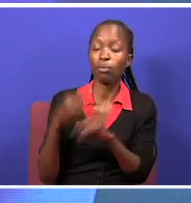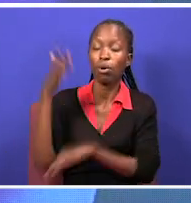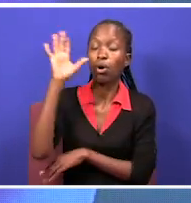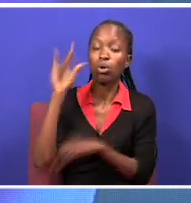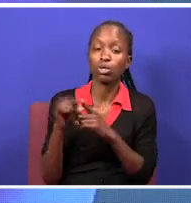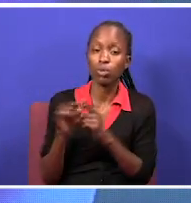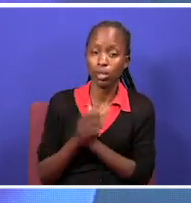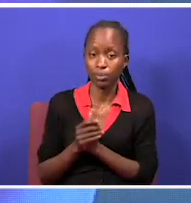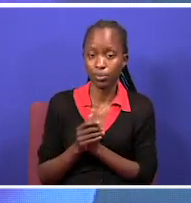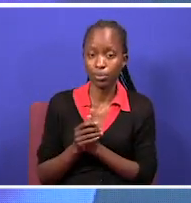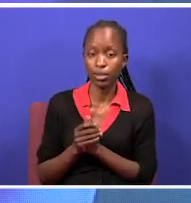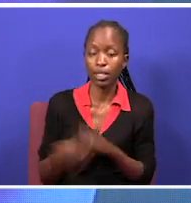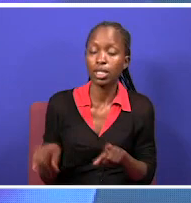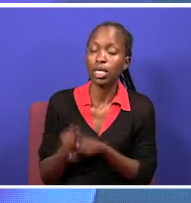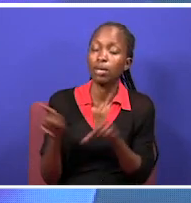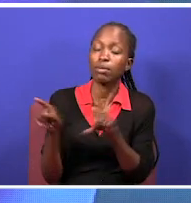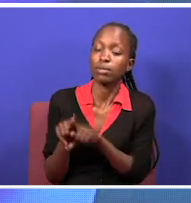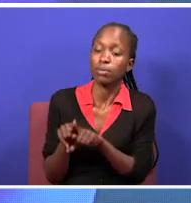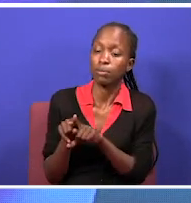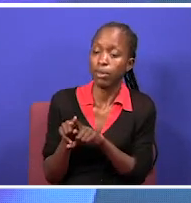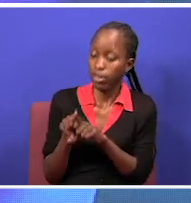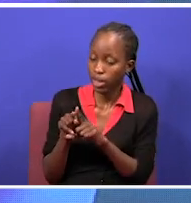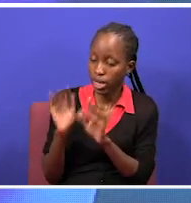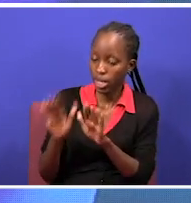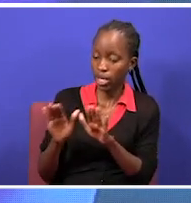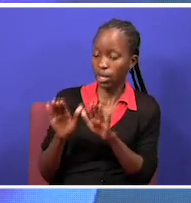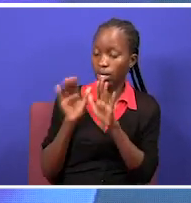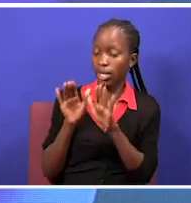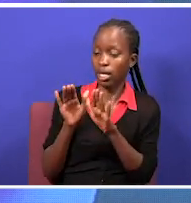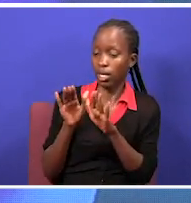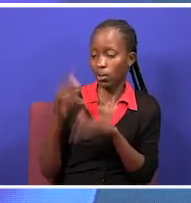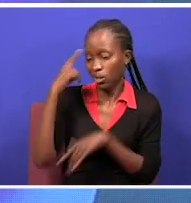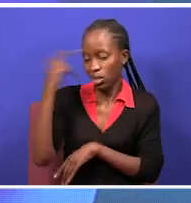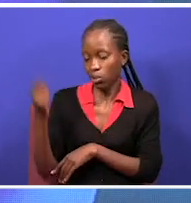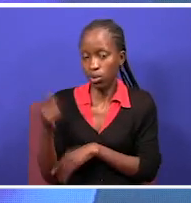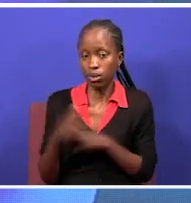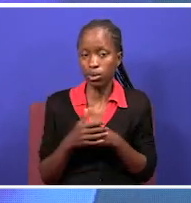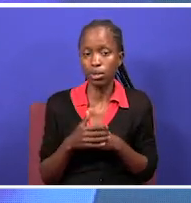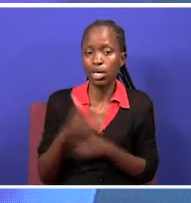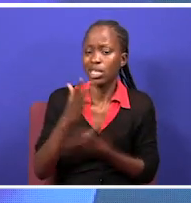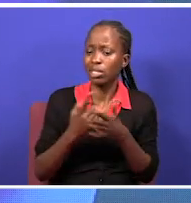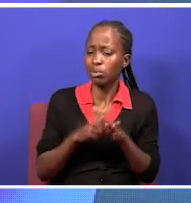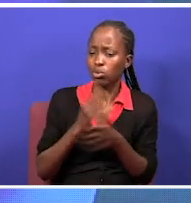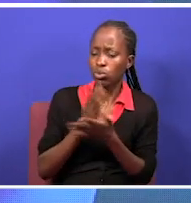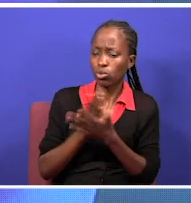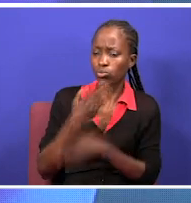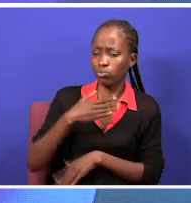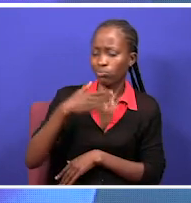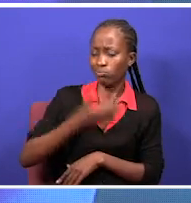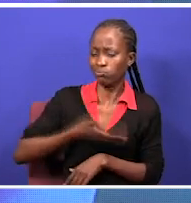God. It gives the resistance, God help us, eh? Sometimes we get upset, but the